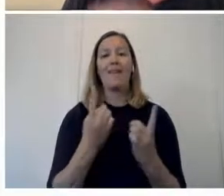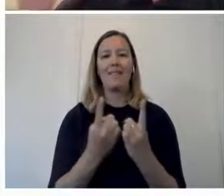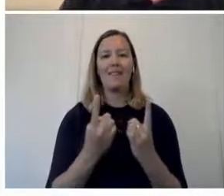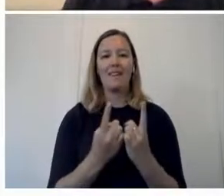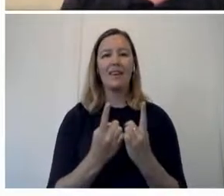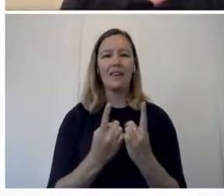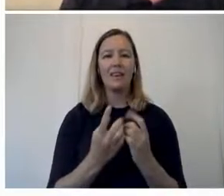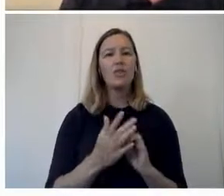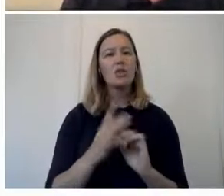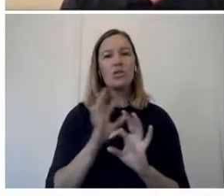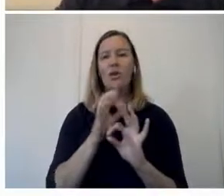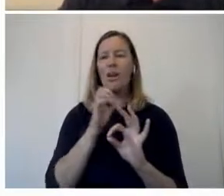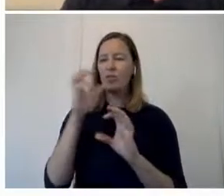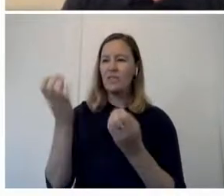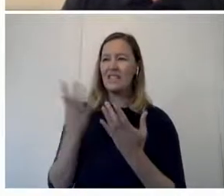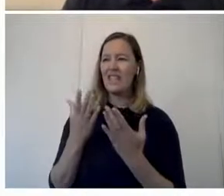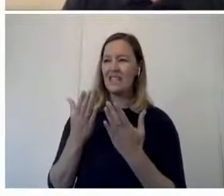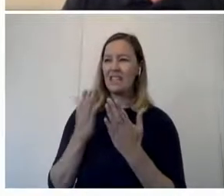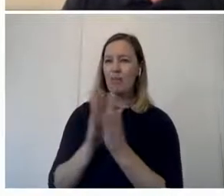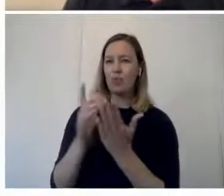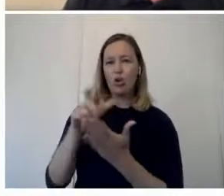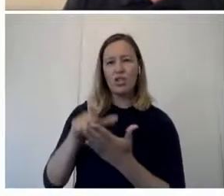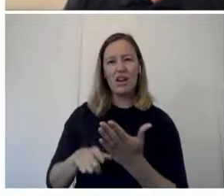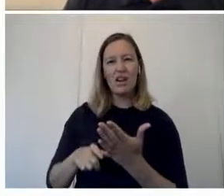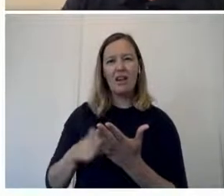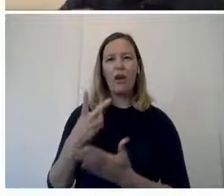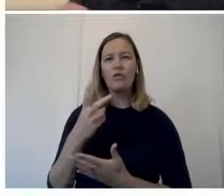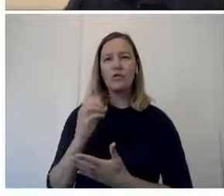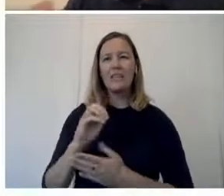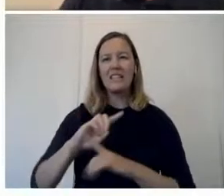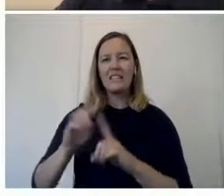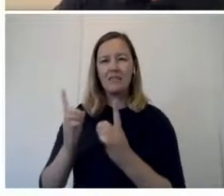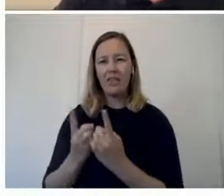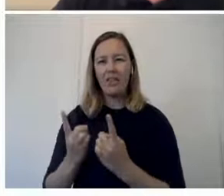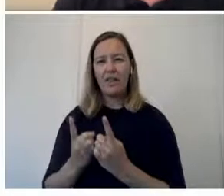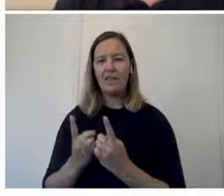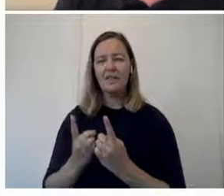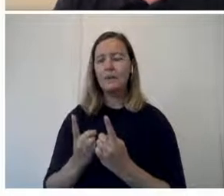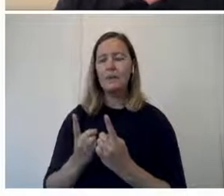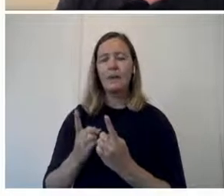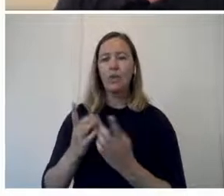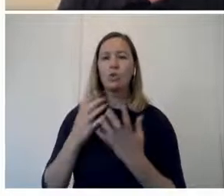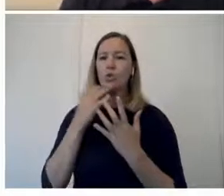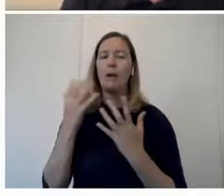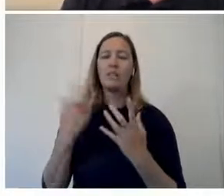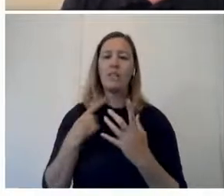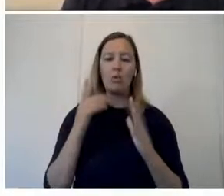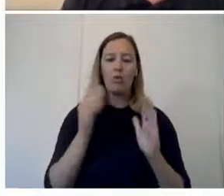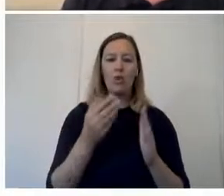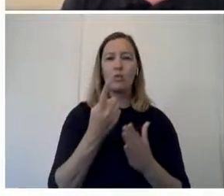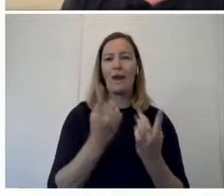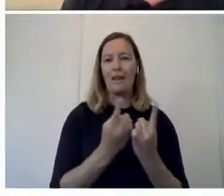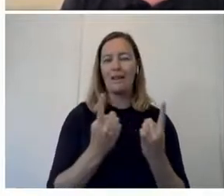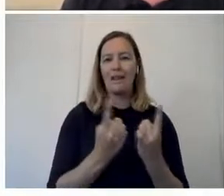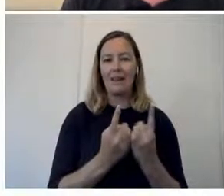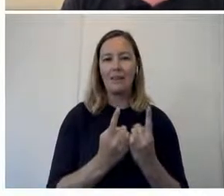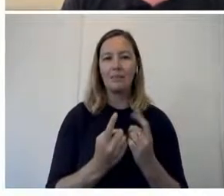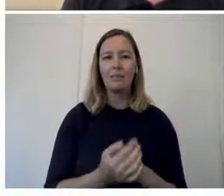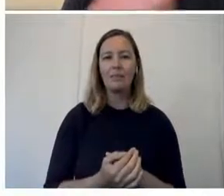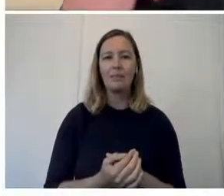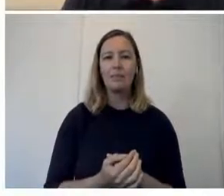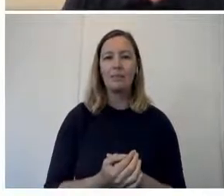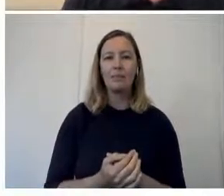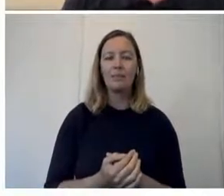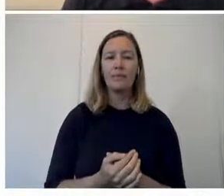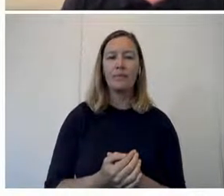of 20 things. They literally only want to do the one thing that everyone else says that they should do. So they tend to stick to things that are